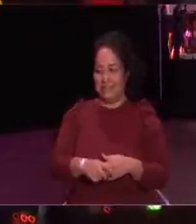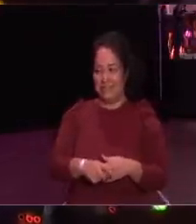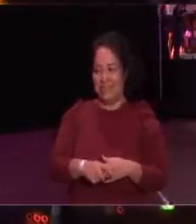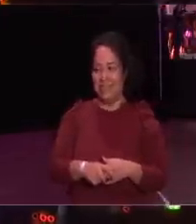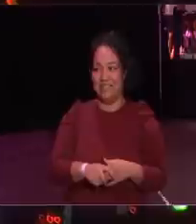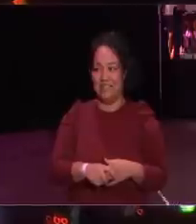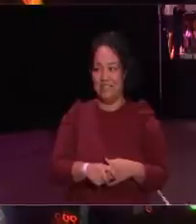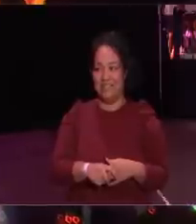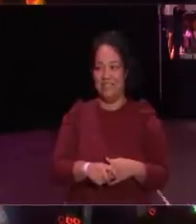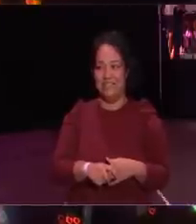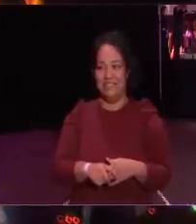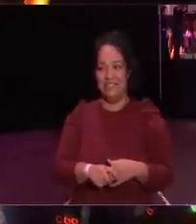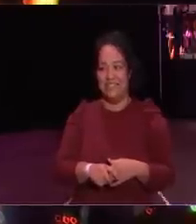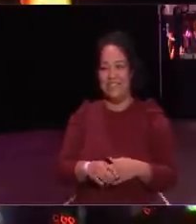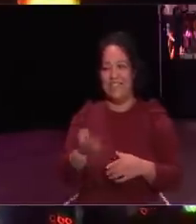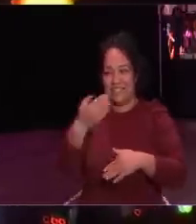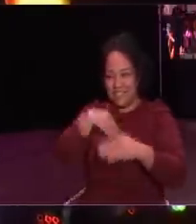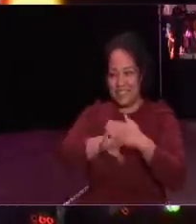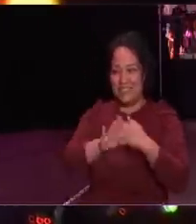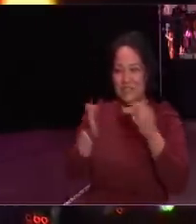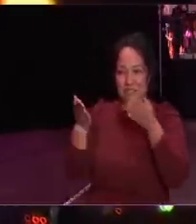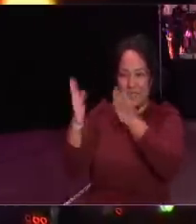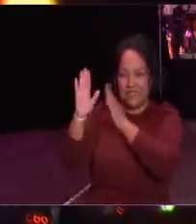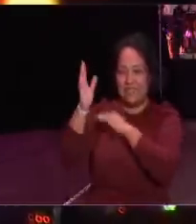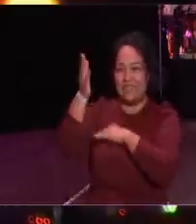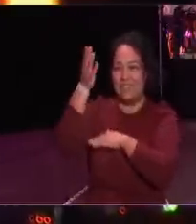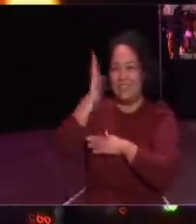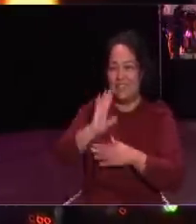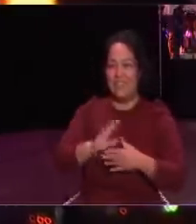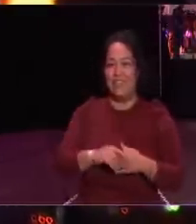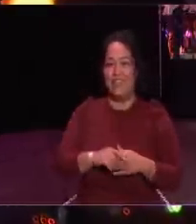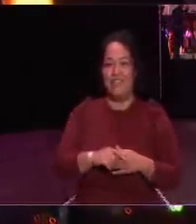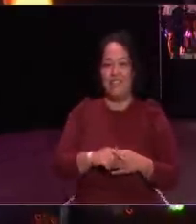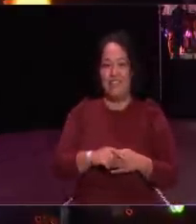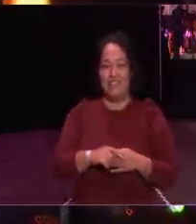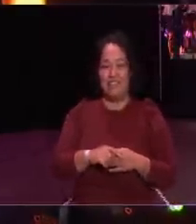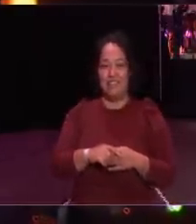Entraste a la presencia de Dios. Entered into the presence of God.